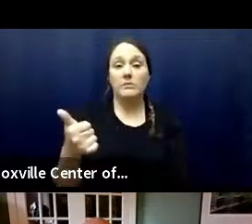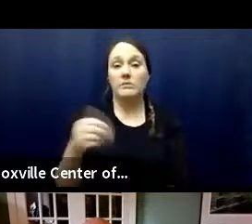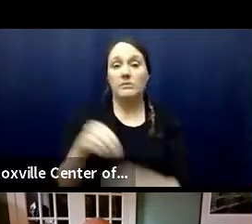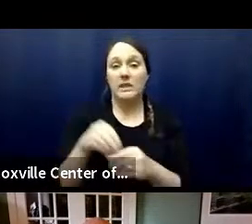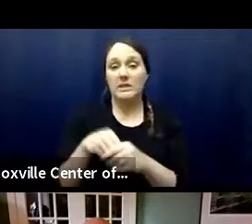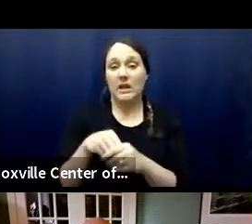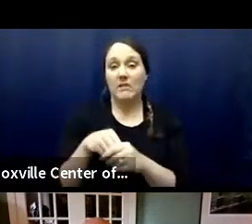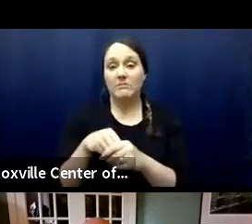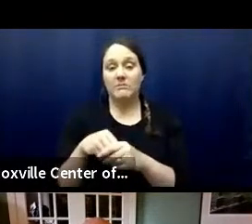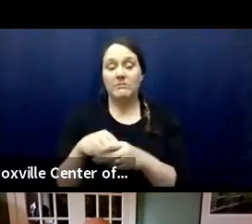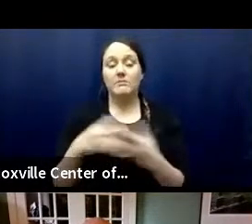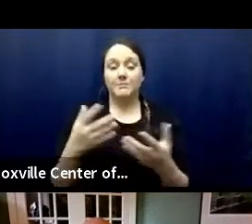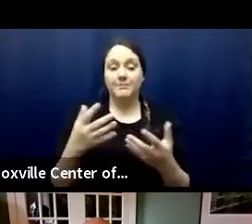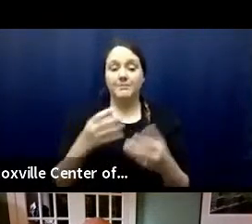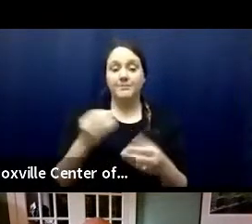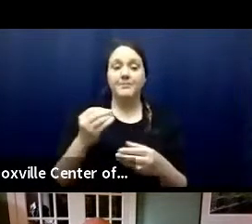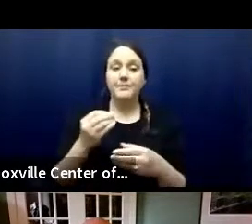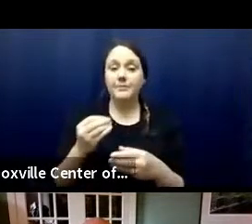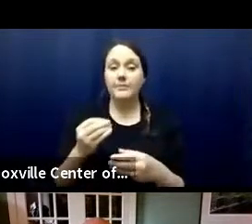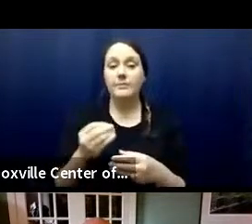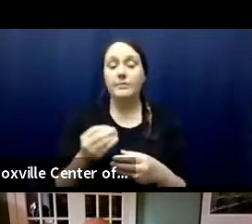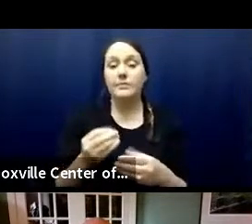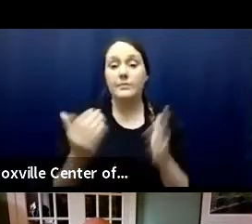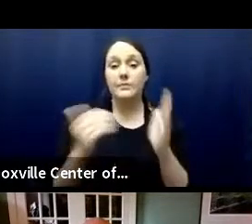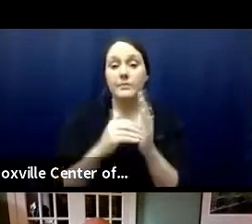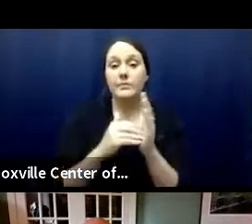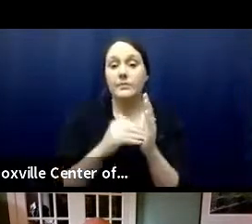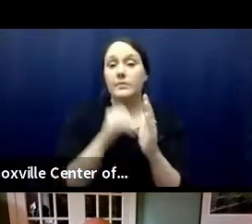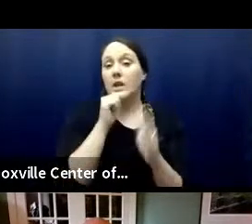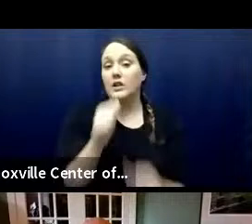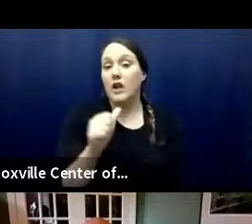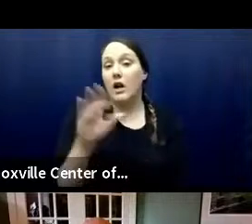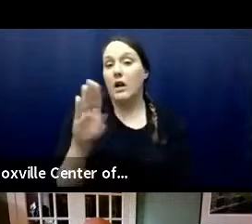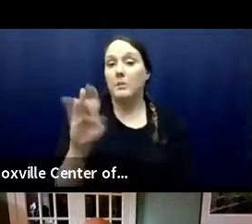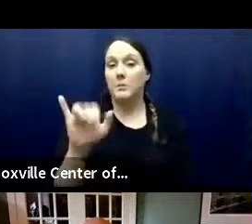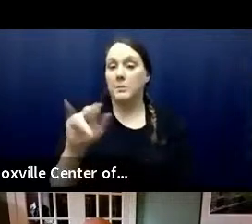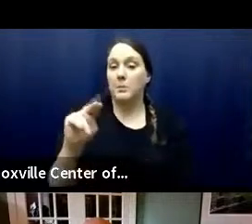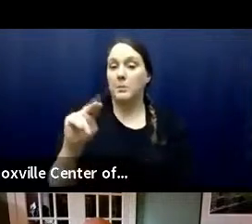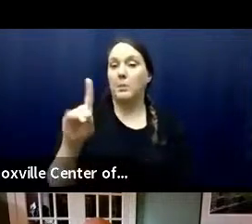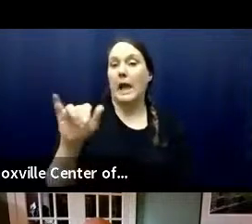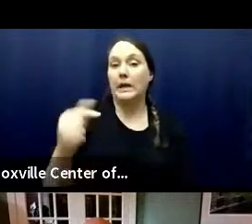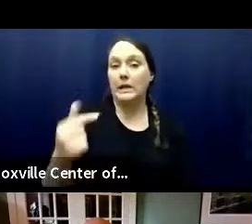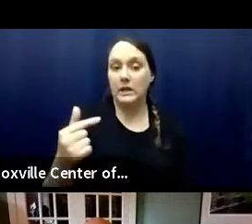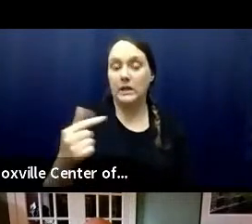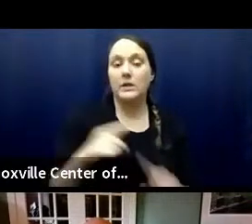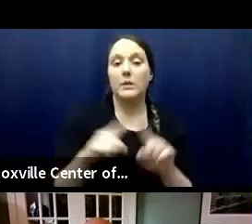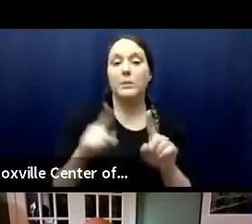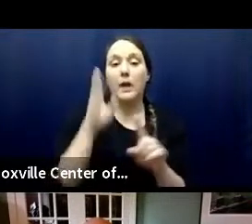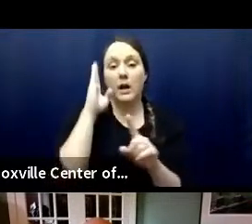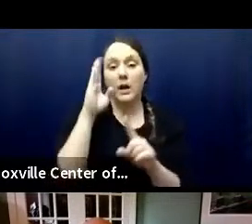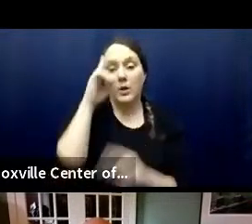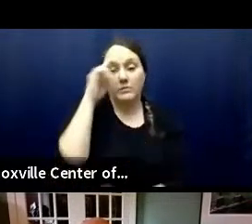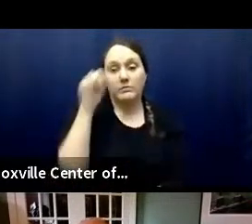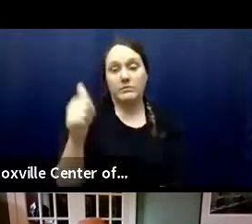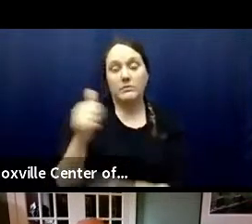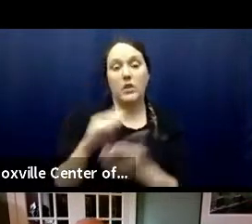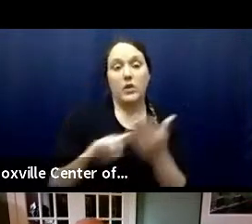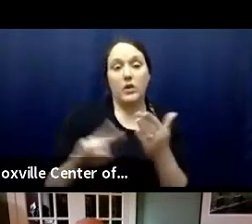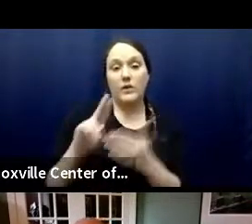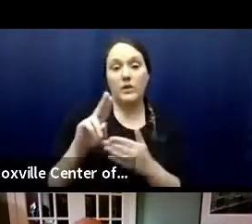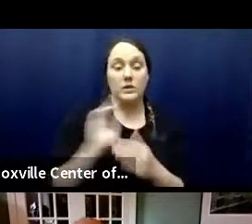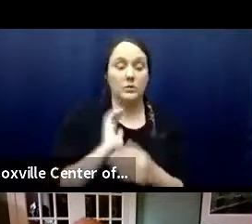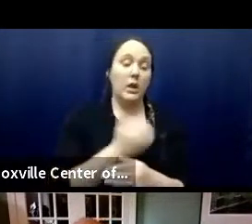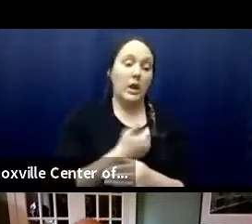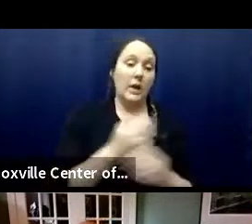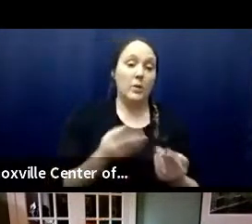indoors. And again, non-binding, but it would be up to the university. I mean, it would be the recommendation